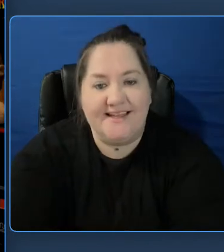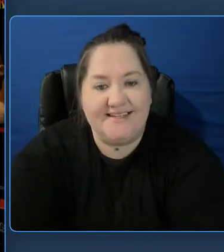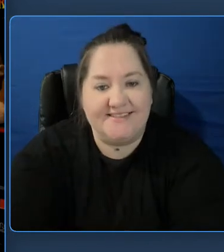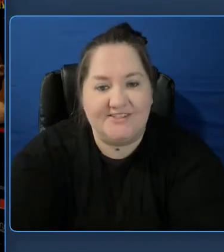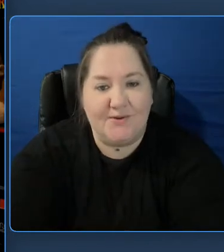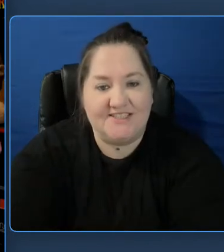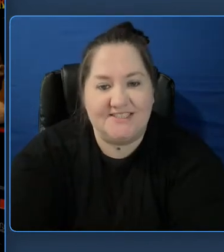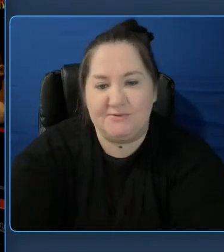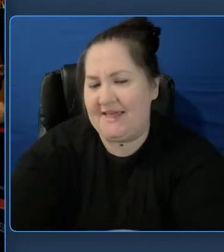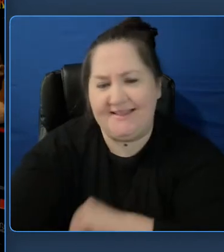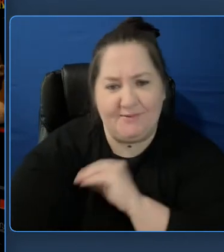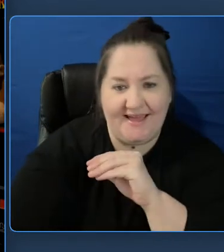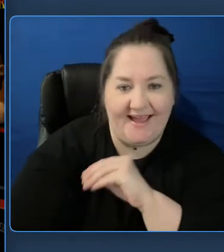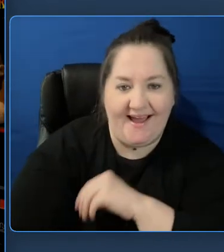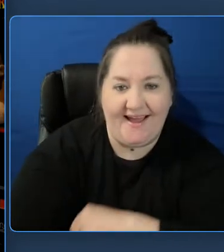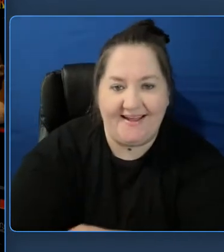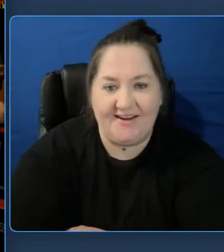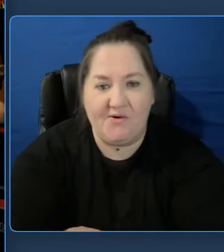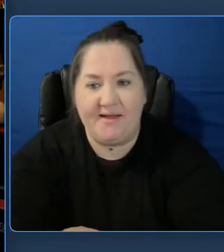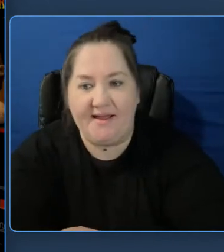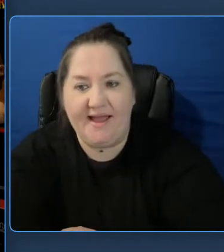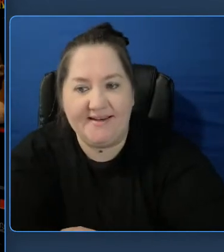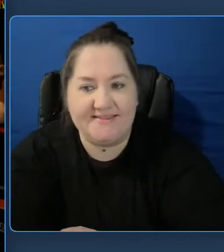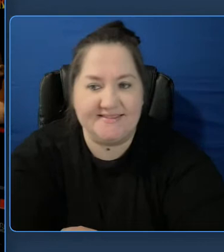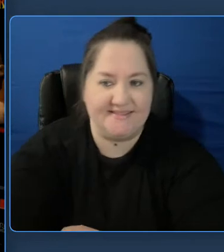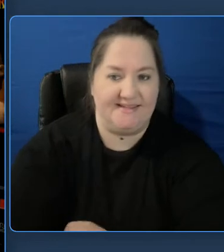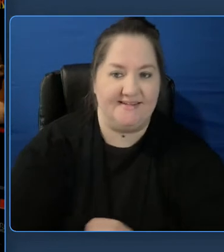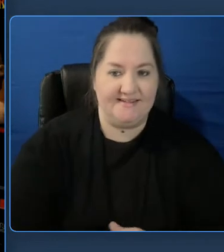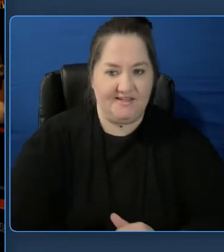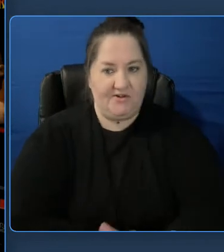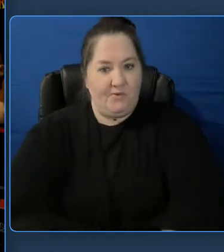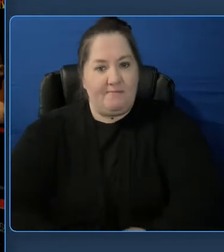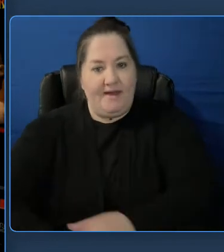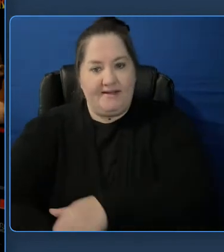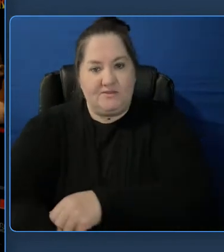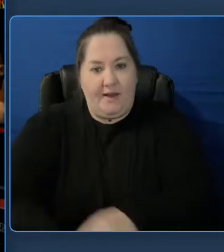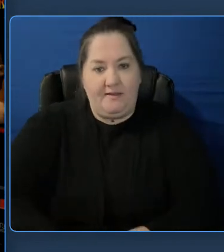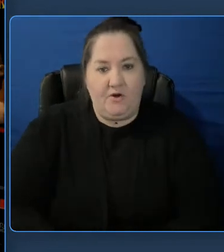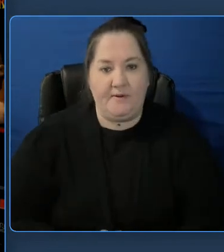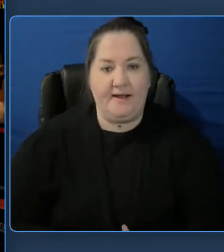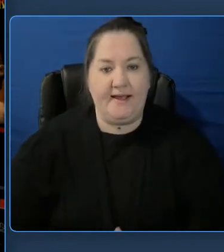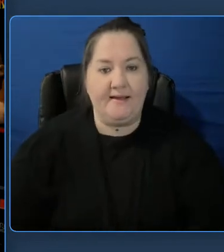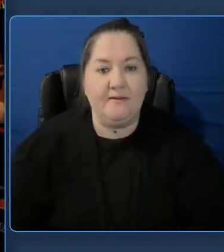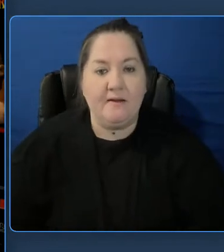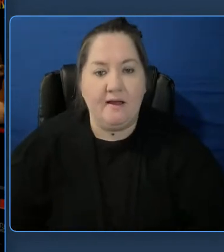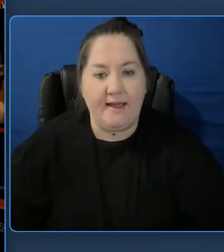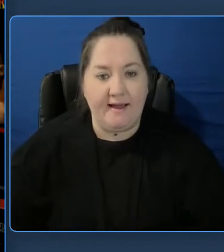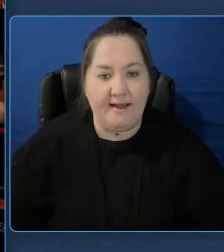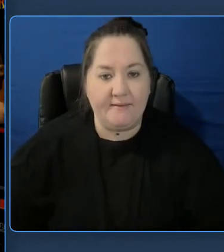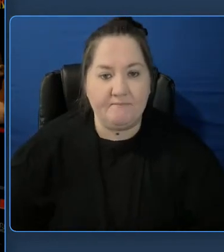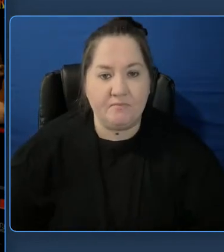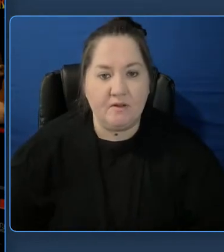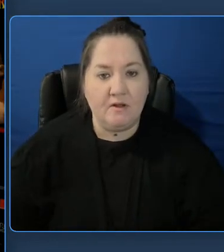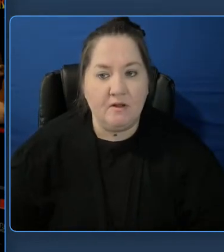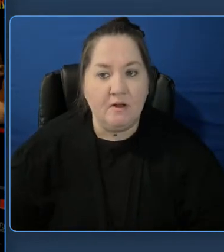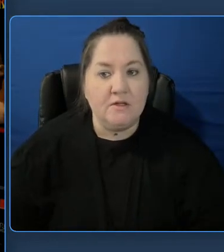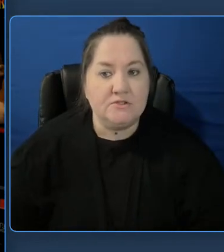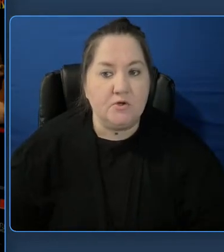Of course, I like to answer the questions with anything with AI, you know, and you know, with Meta as well and